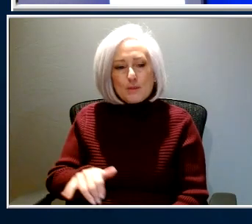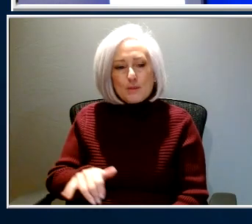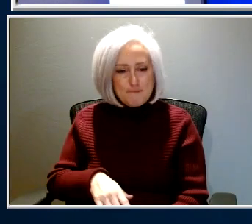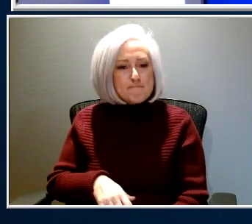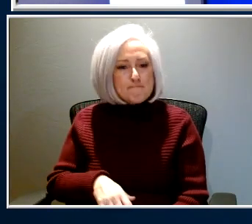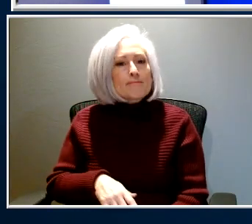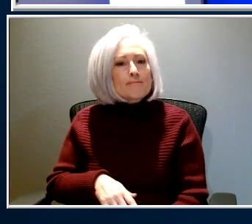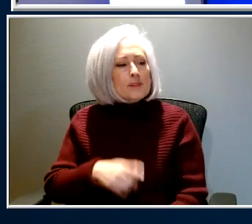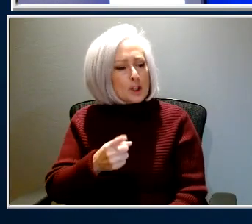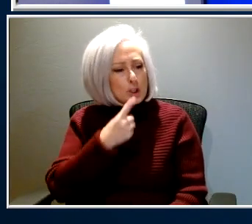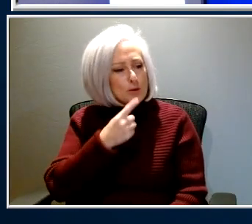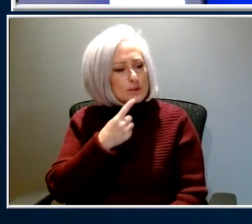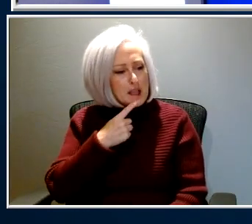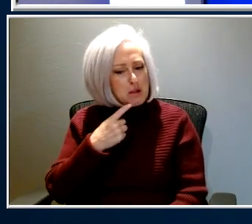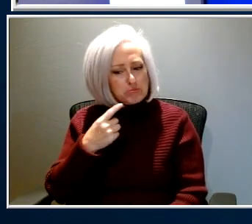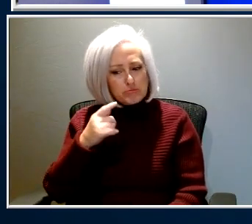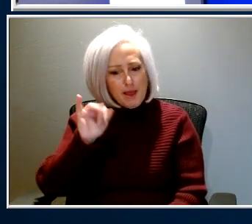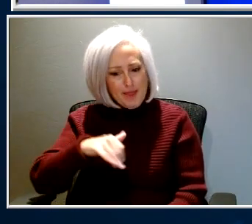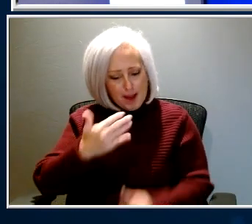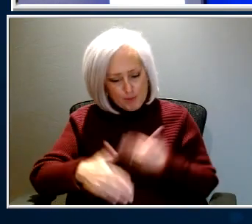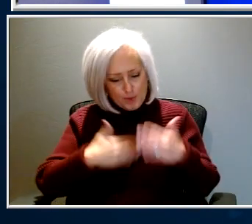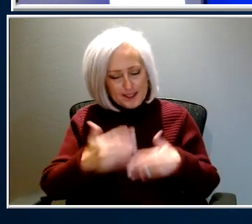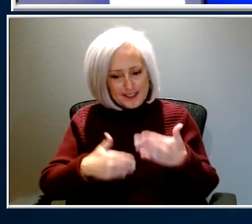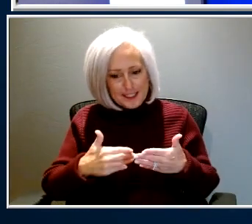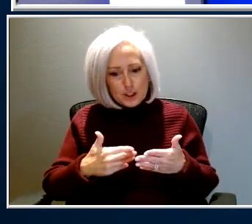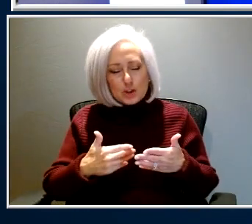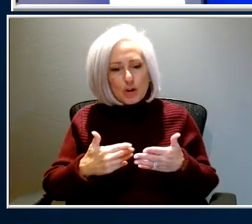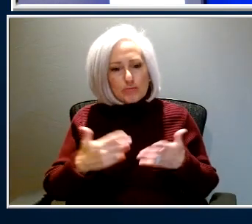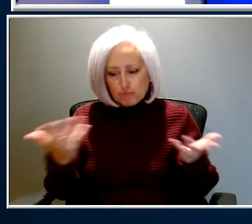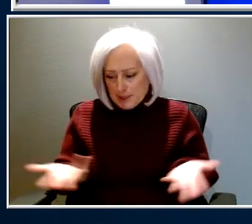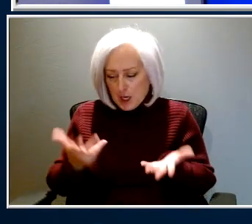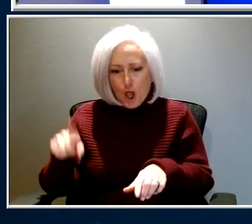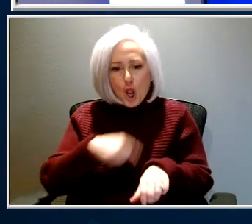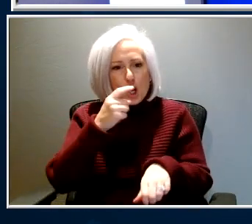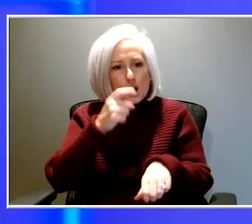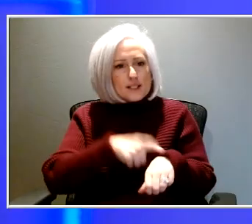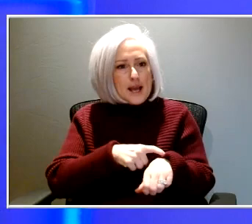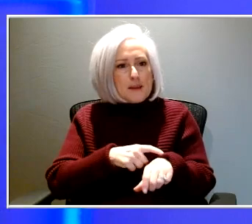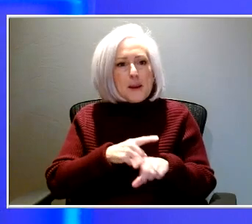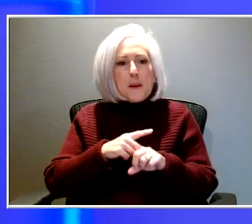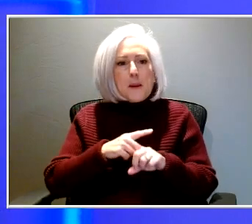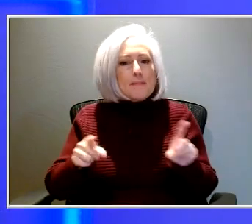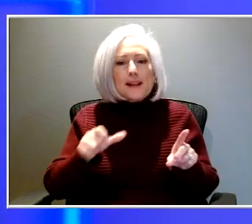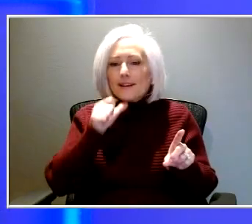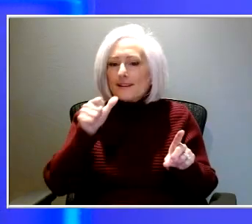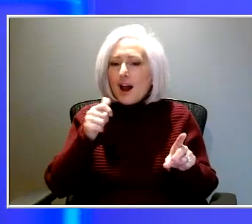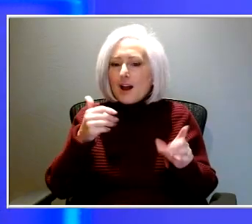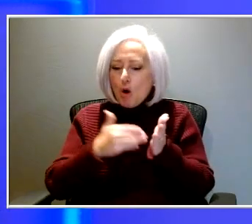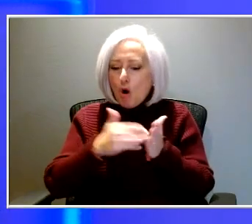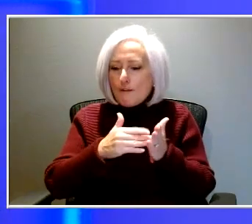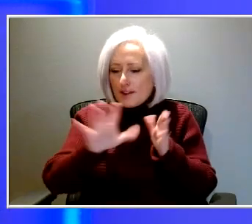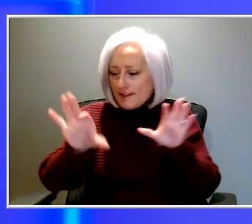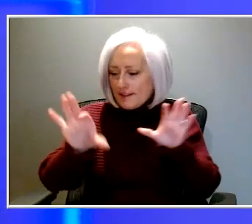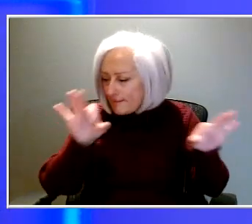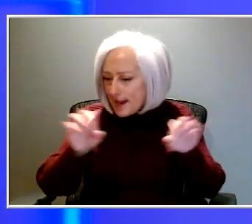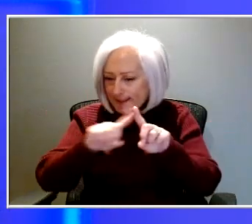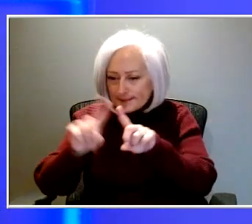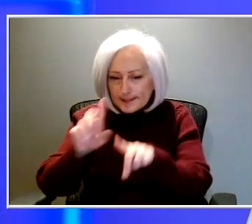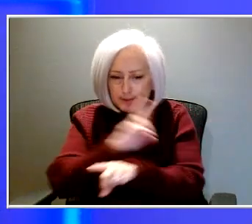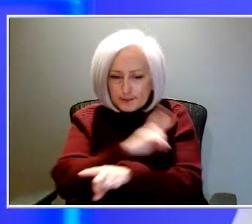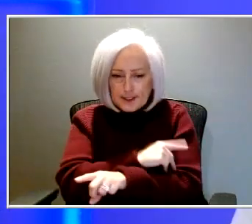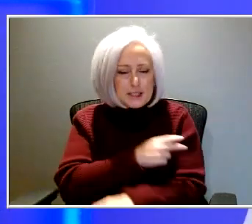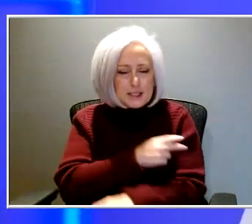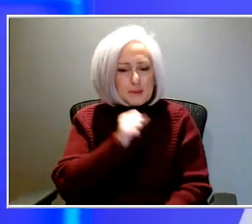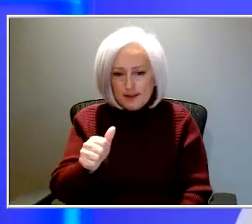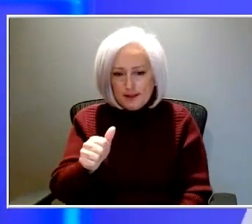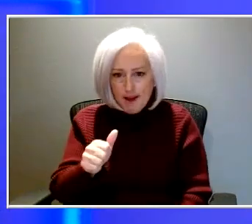around quite a while, but not everybody offers it. Yeah. Well, just like any other procedure, only very specialized places